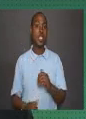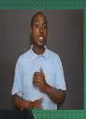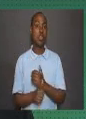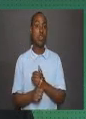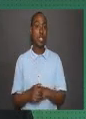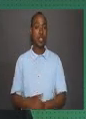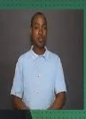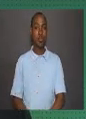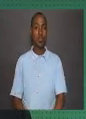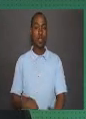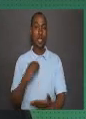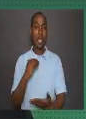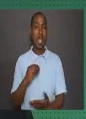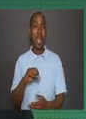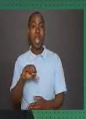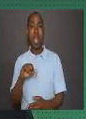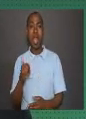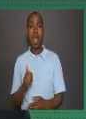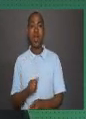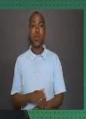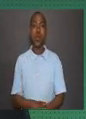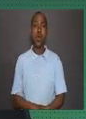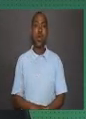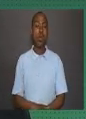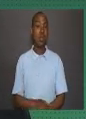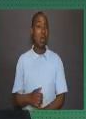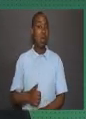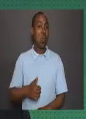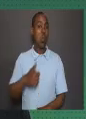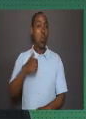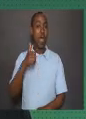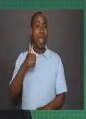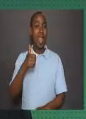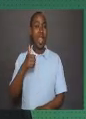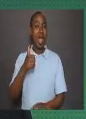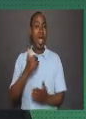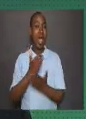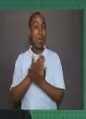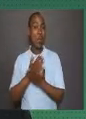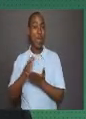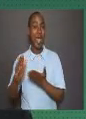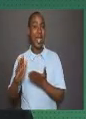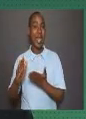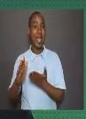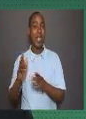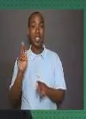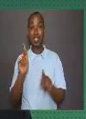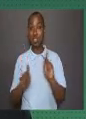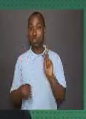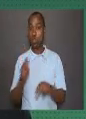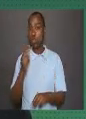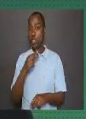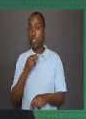the HIV and AIDS, and there is typically a stigma